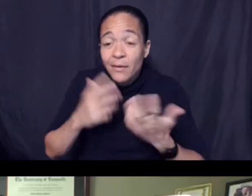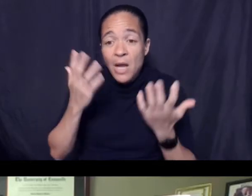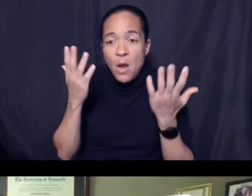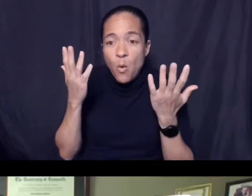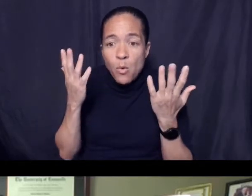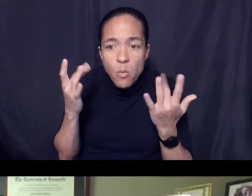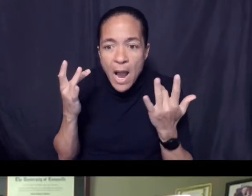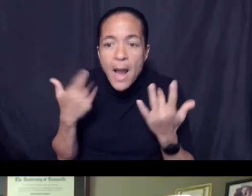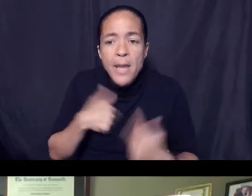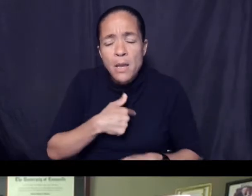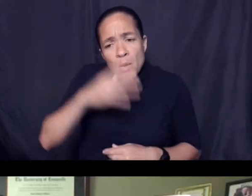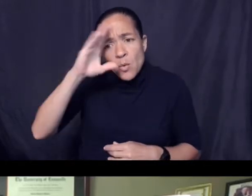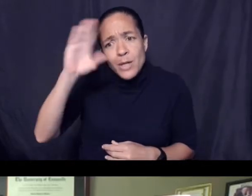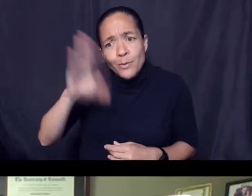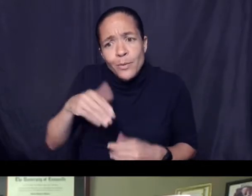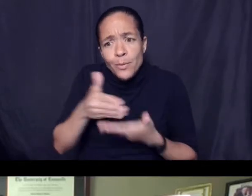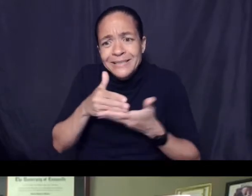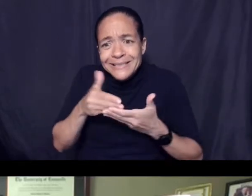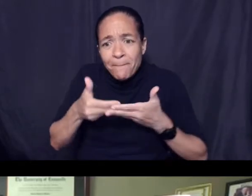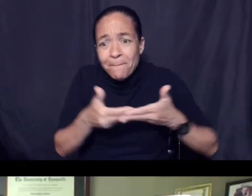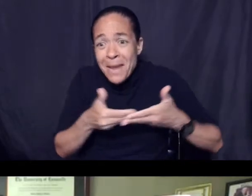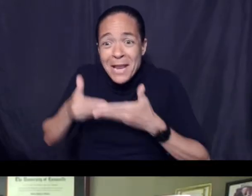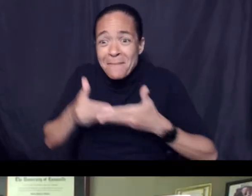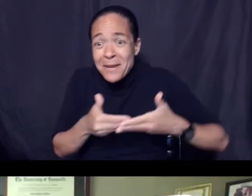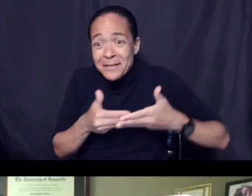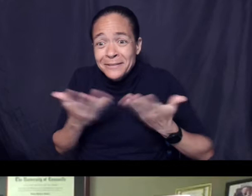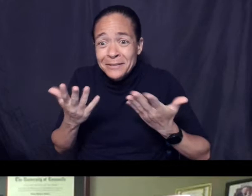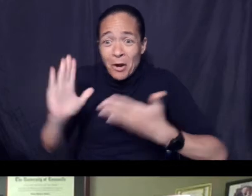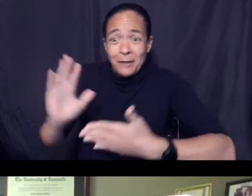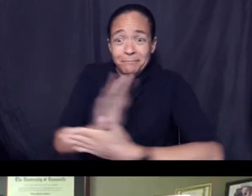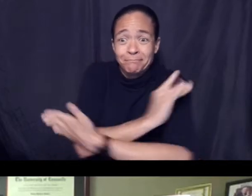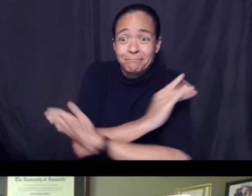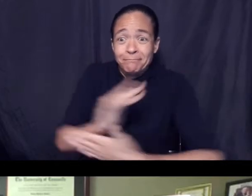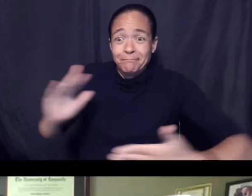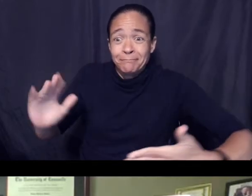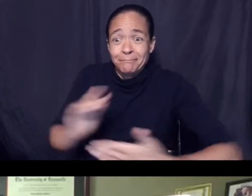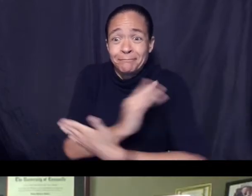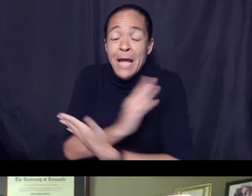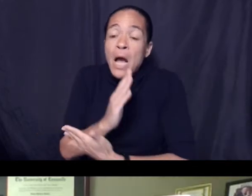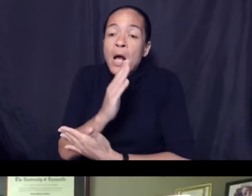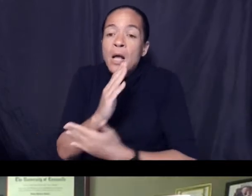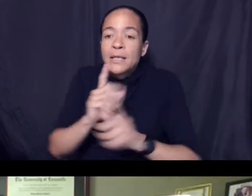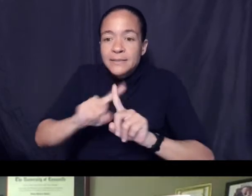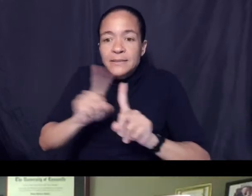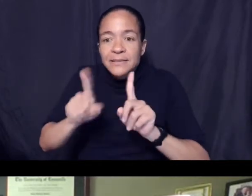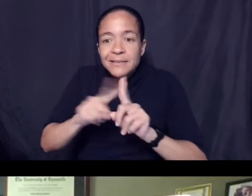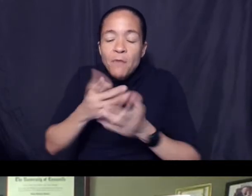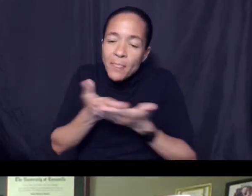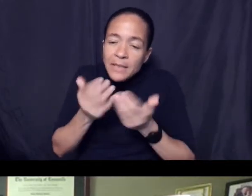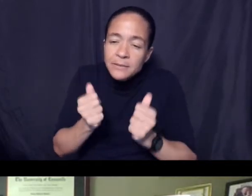know that infants may be somewhere on the spectrum. There are some things that can help us predict